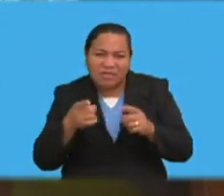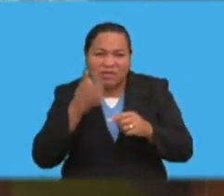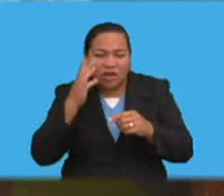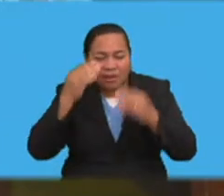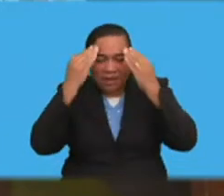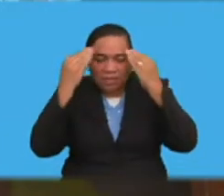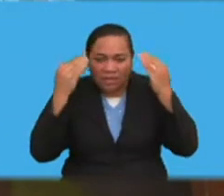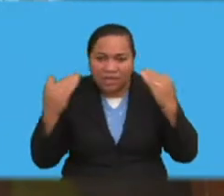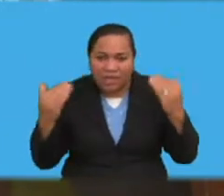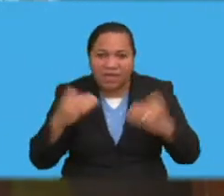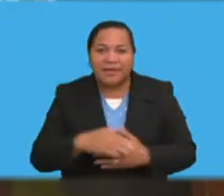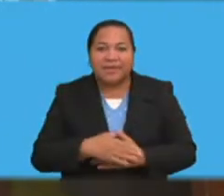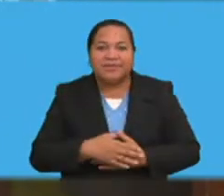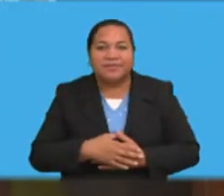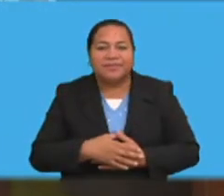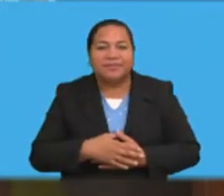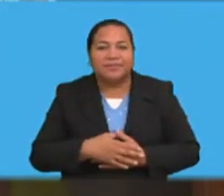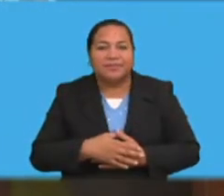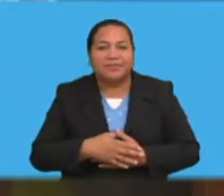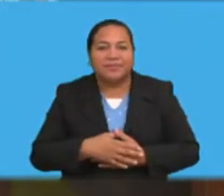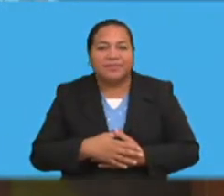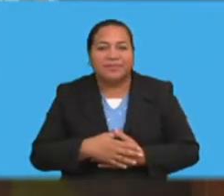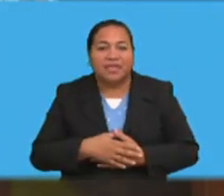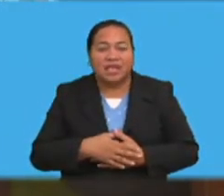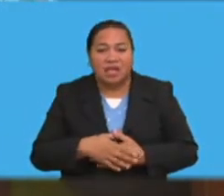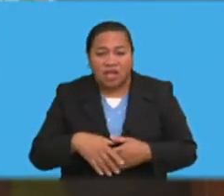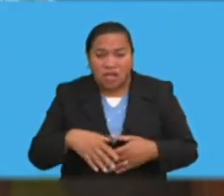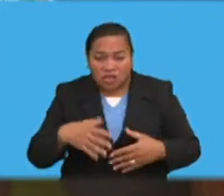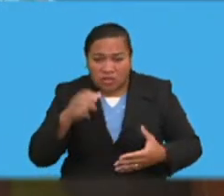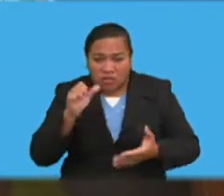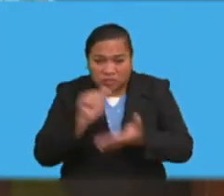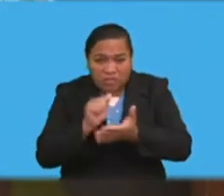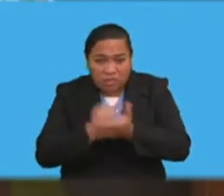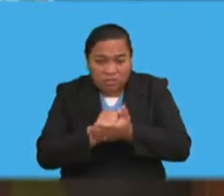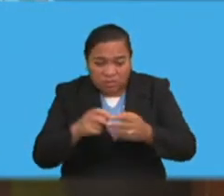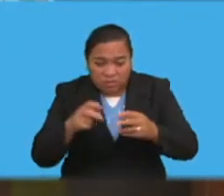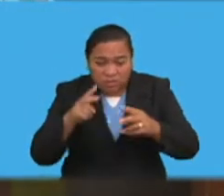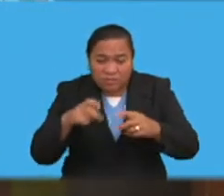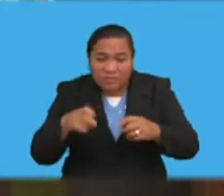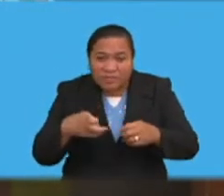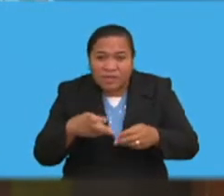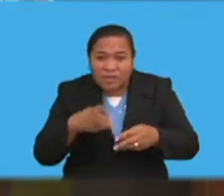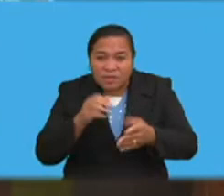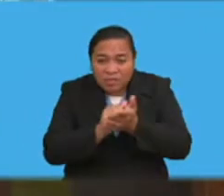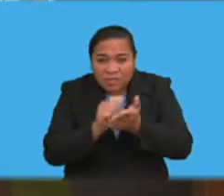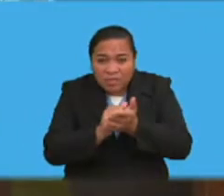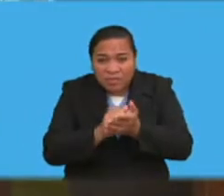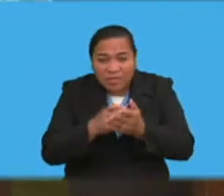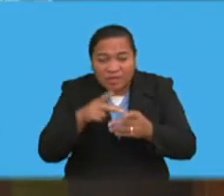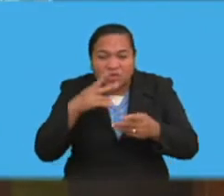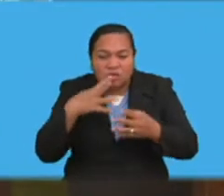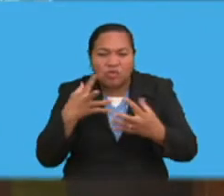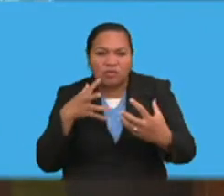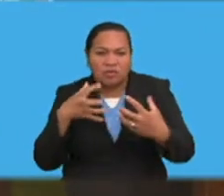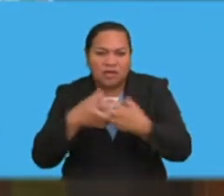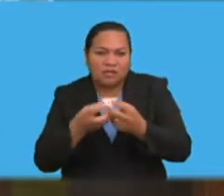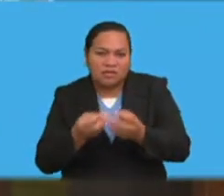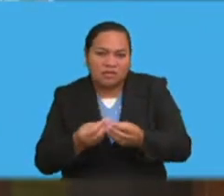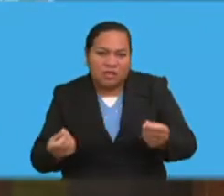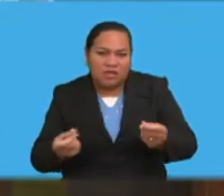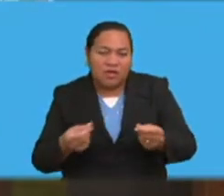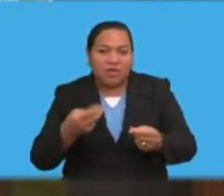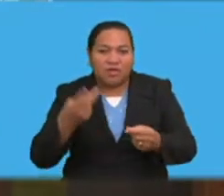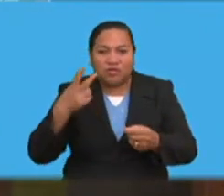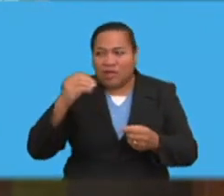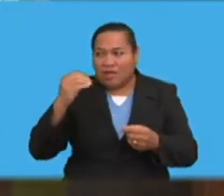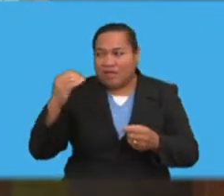Speaker. Madam Speaker, a comprehensive flood mitigation strategy was put in place beginning 2006, Madam Speaker, by the then Land